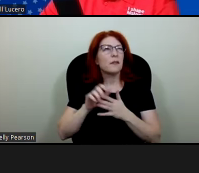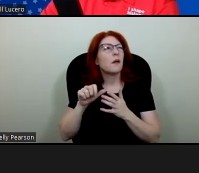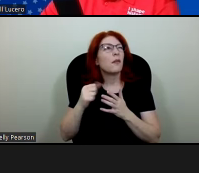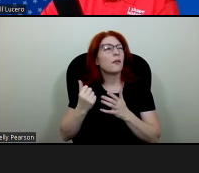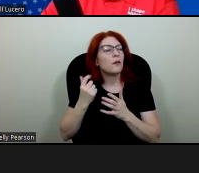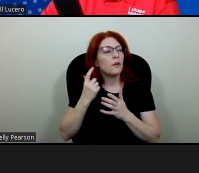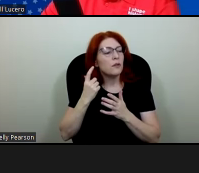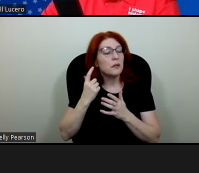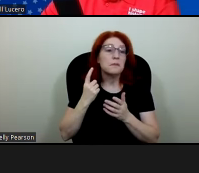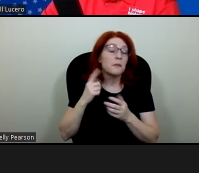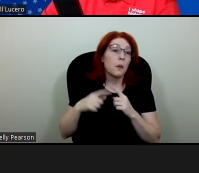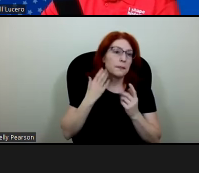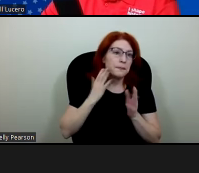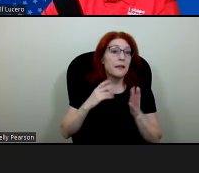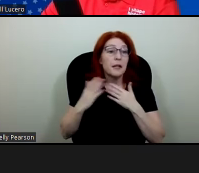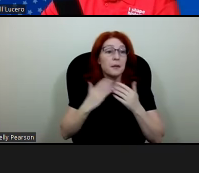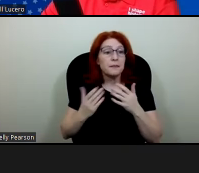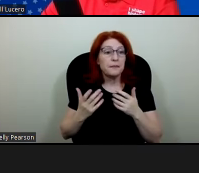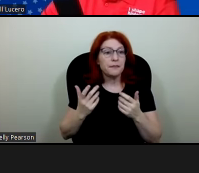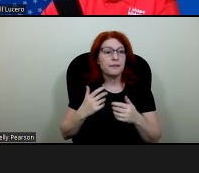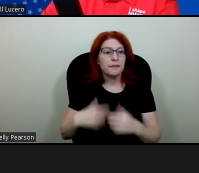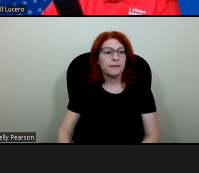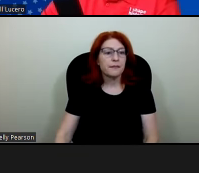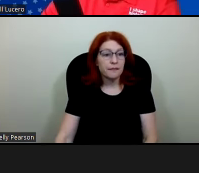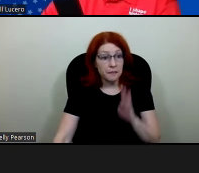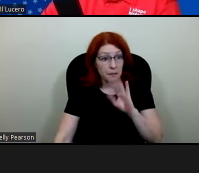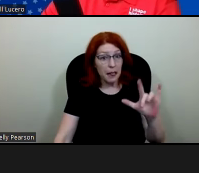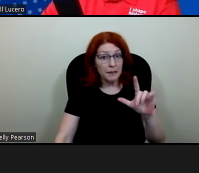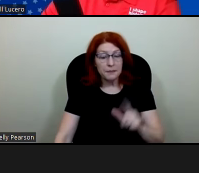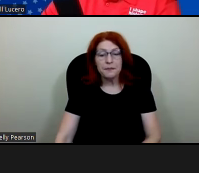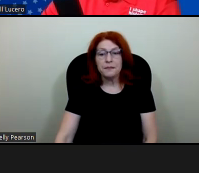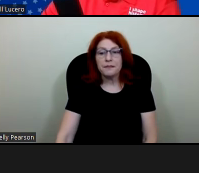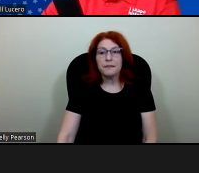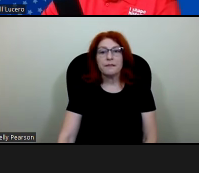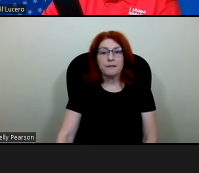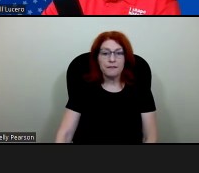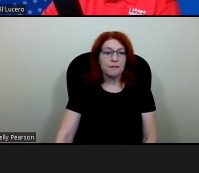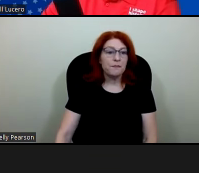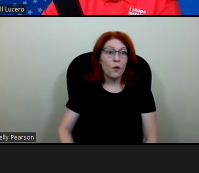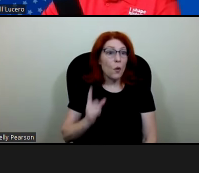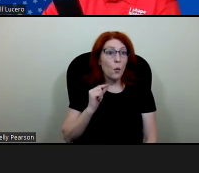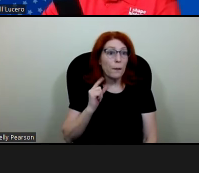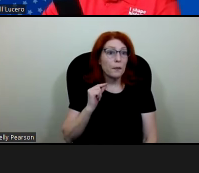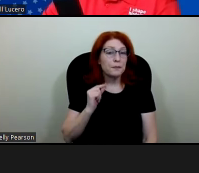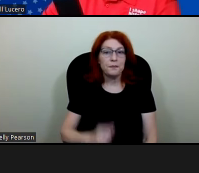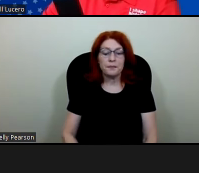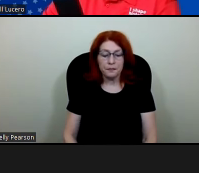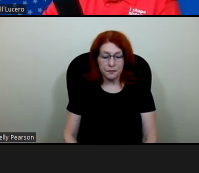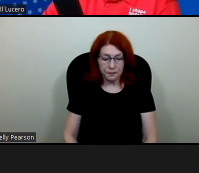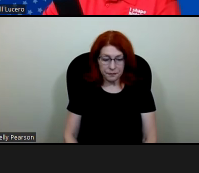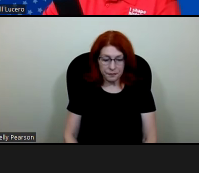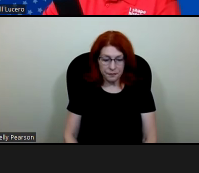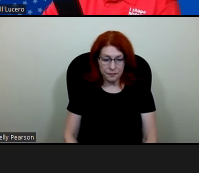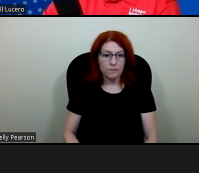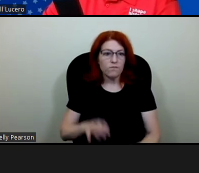are. Okay. Next, Bill, we I have think we just, one more. yeah. Vote